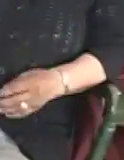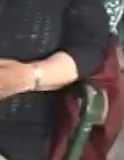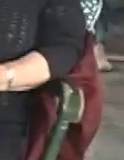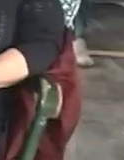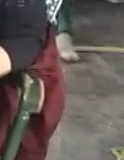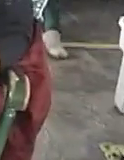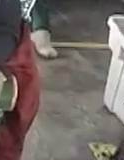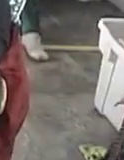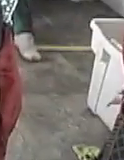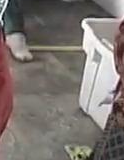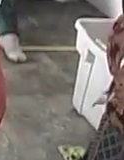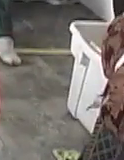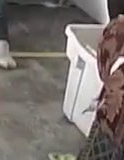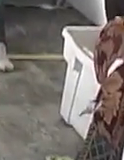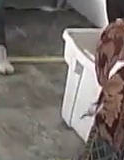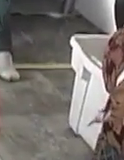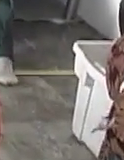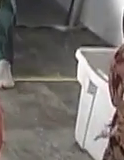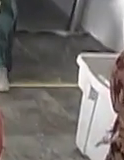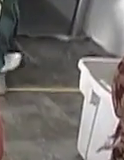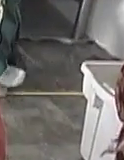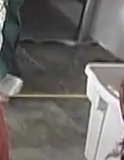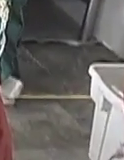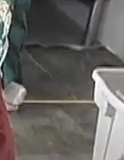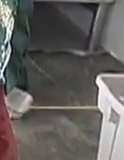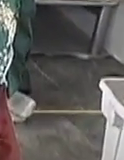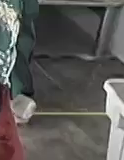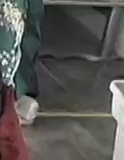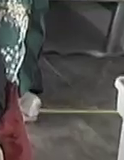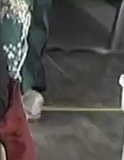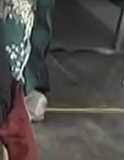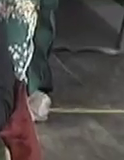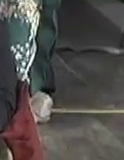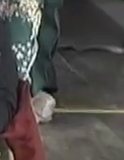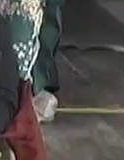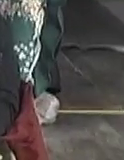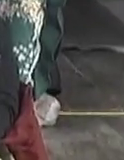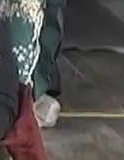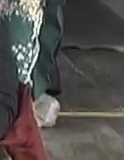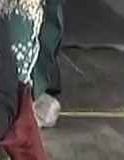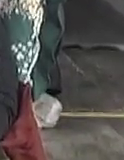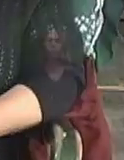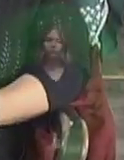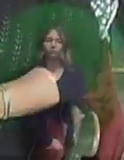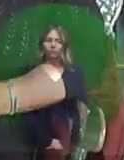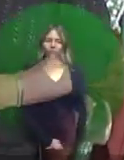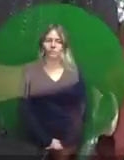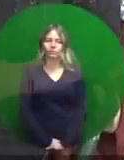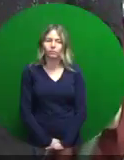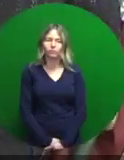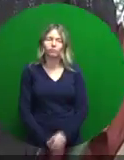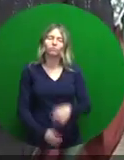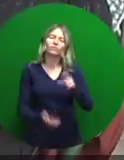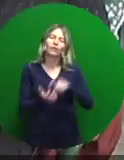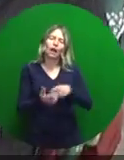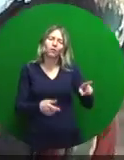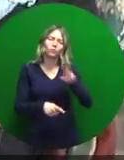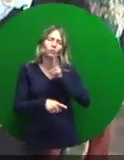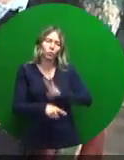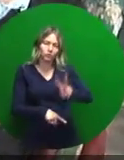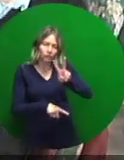Tuhangit maaksukot mga malun na kawal malawit tungulok. Tuhangin niya tukihilap tigo kisya. When she was 2 years